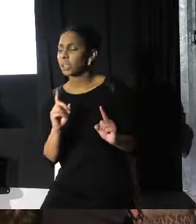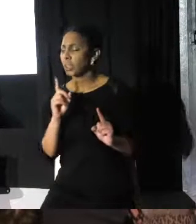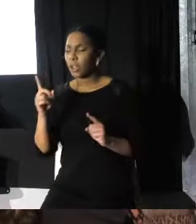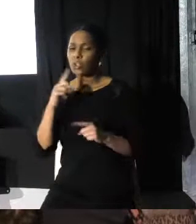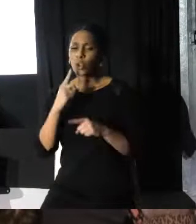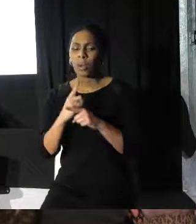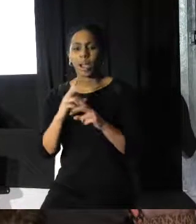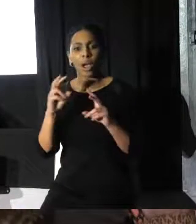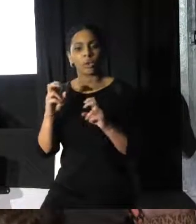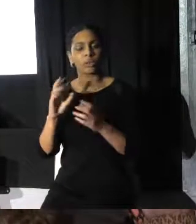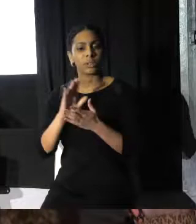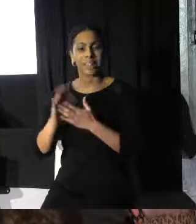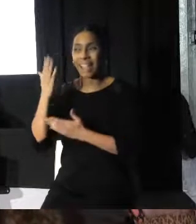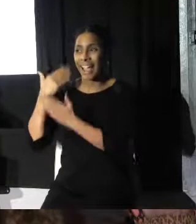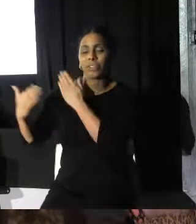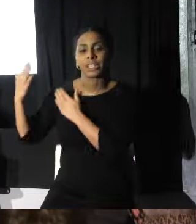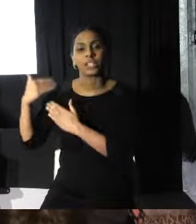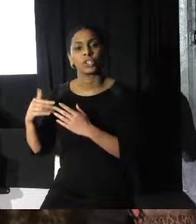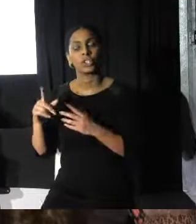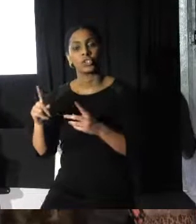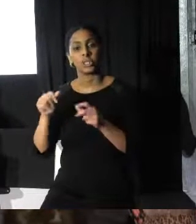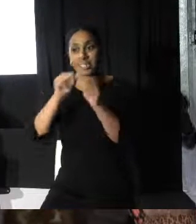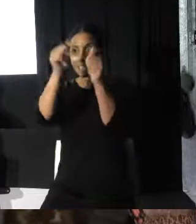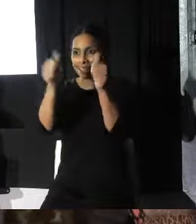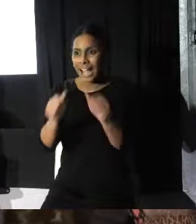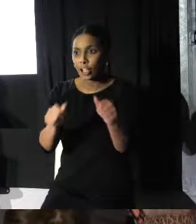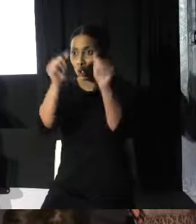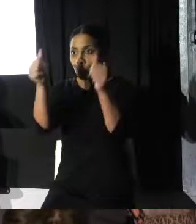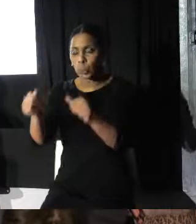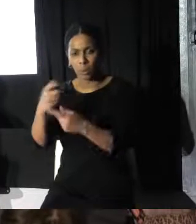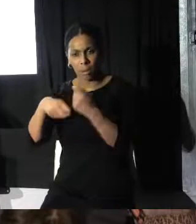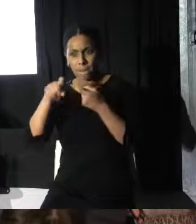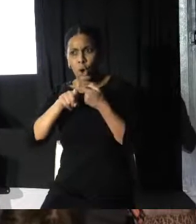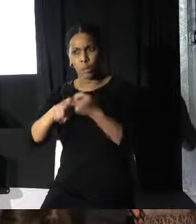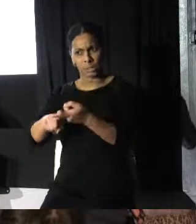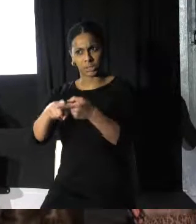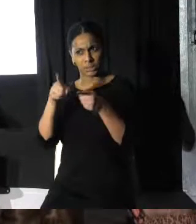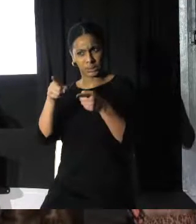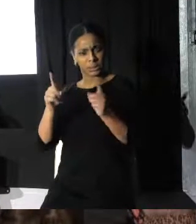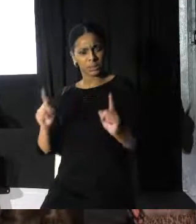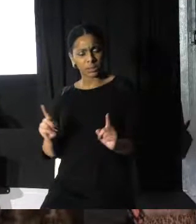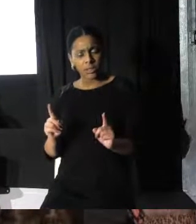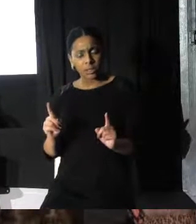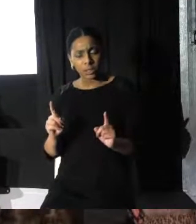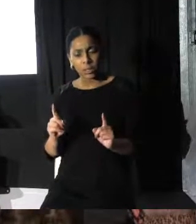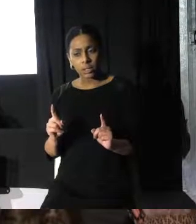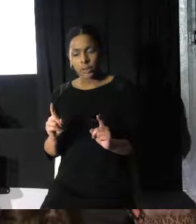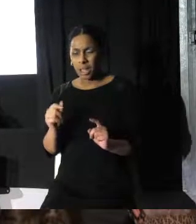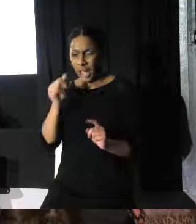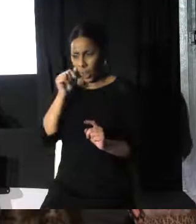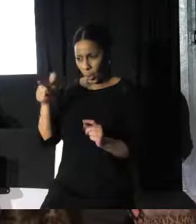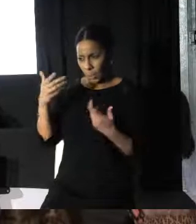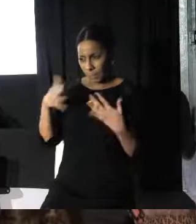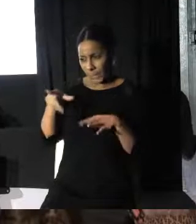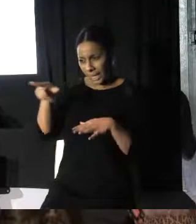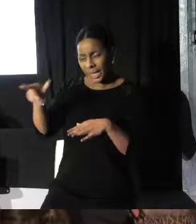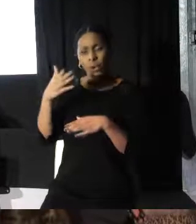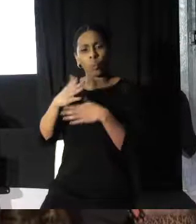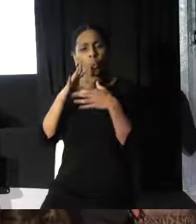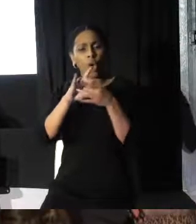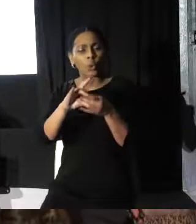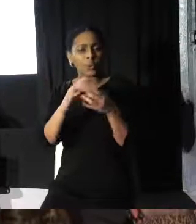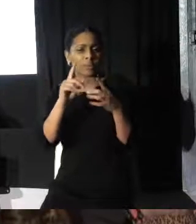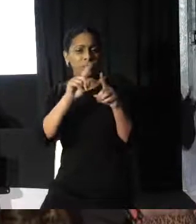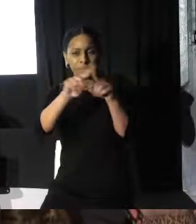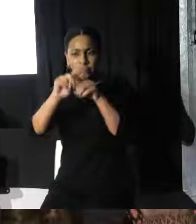heritage, the materiality of statues and their permanence. And I know that you have worked with quite a few